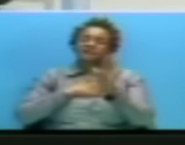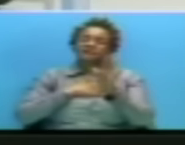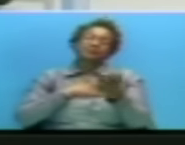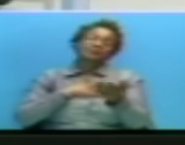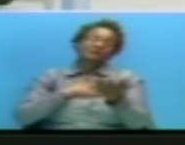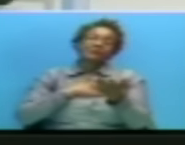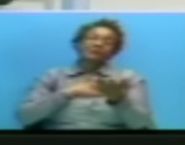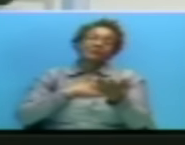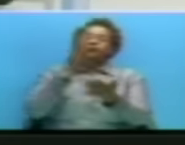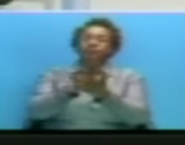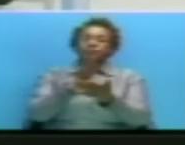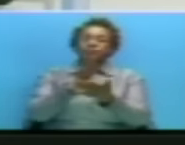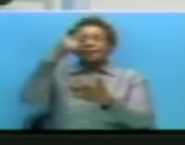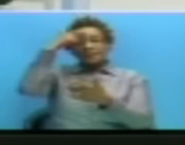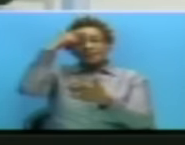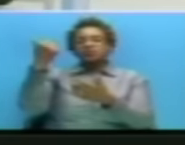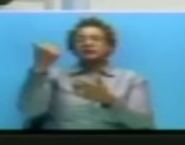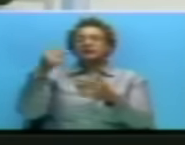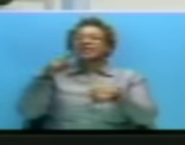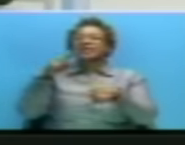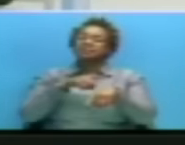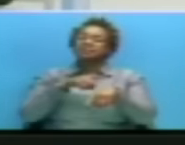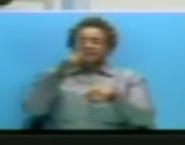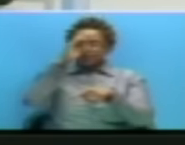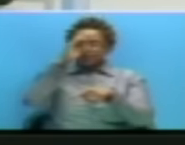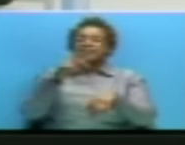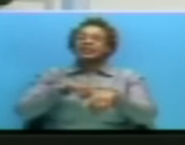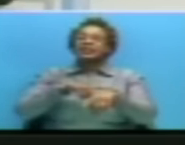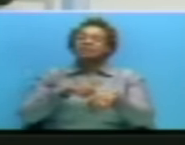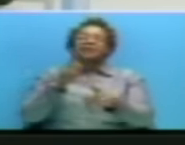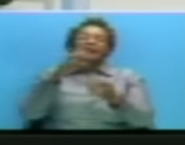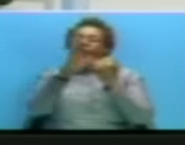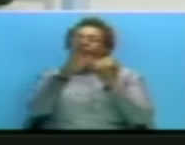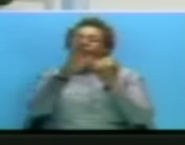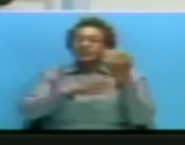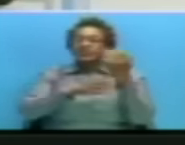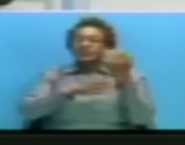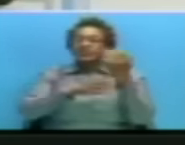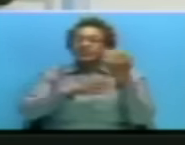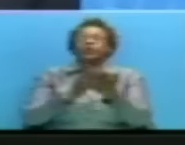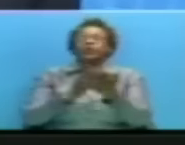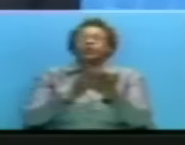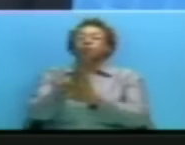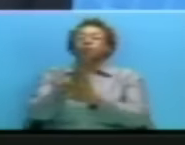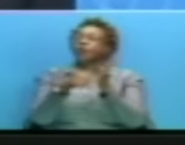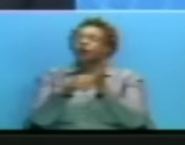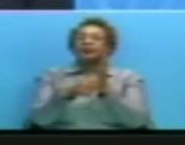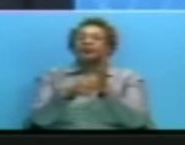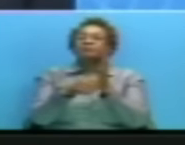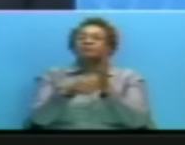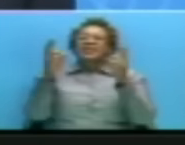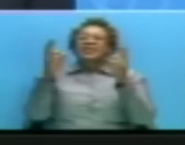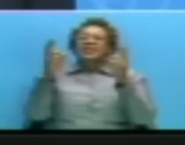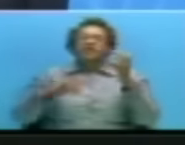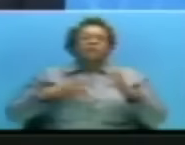Yeah. Really, because especially at a time, critical time like this, when the country is going through such a big crisis, I think the issues of